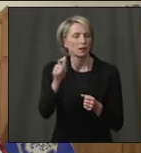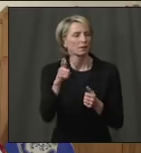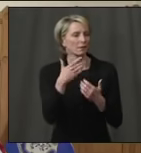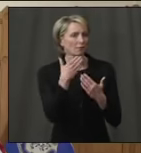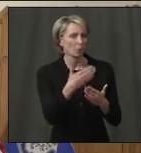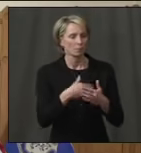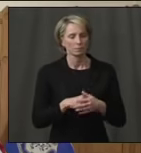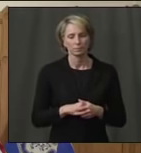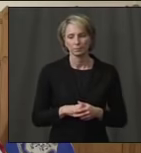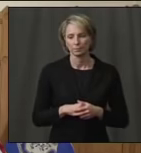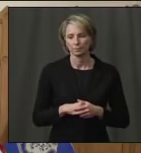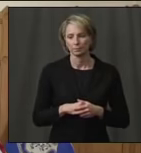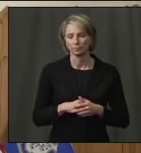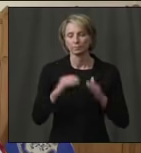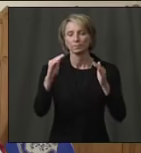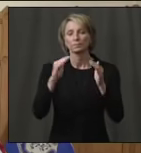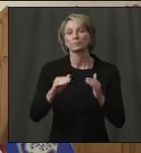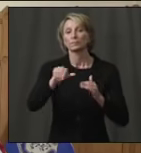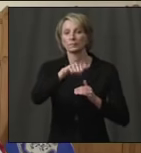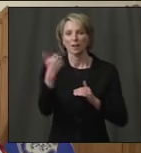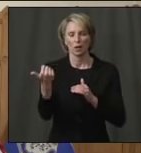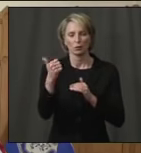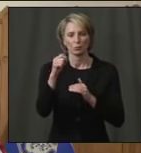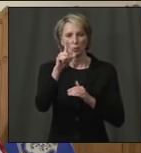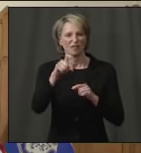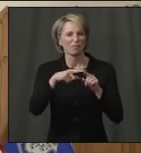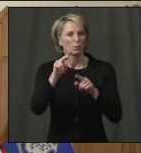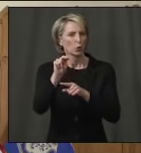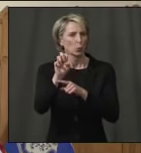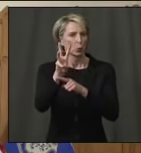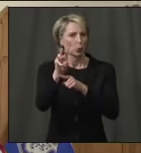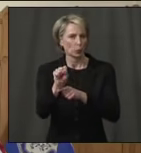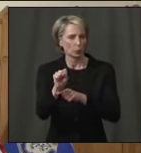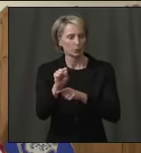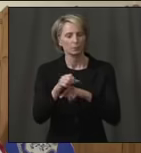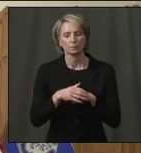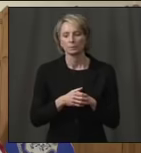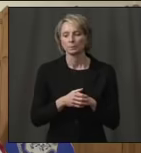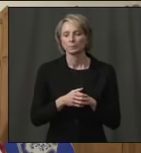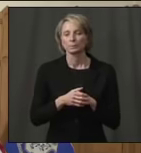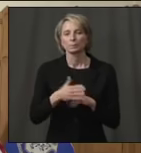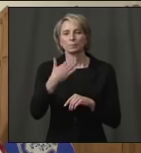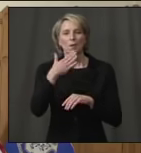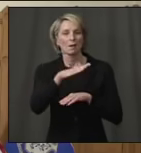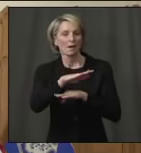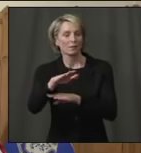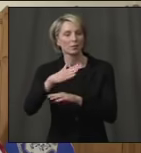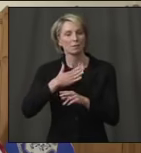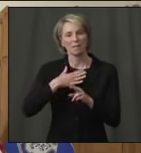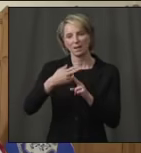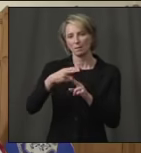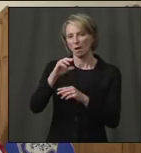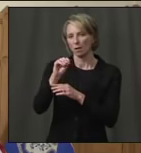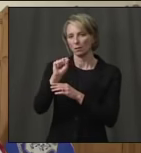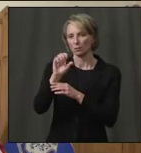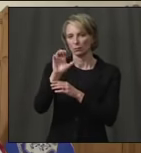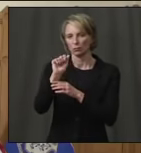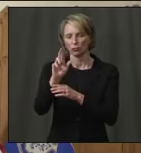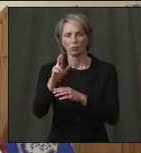CT and Vivo. Thank you, Max. Good afternoon, everyone. This is Oscar with CT and Vivo. I just have a